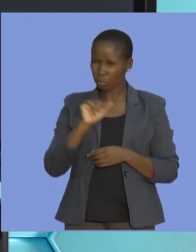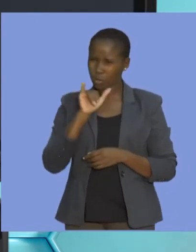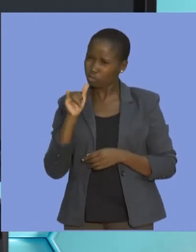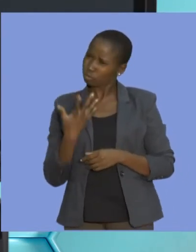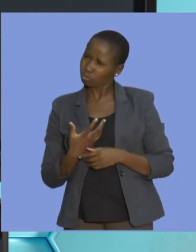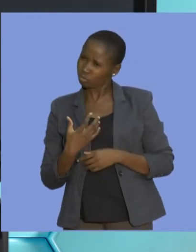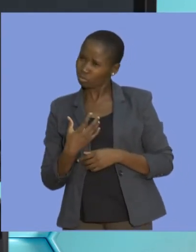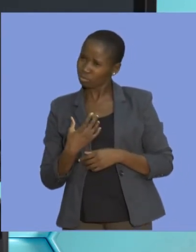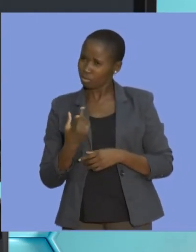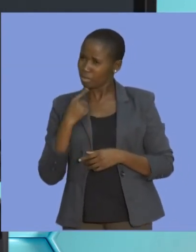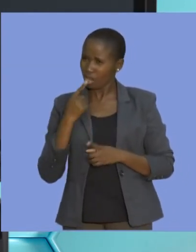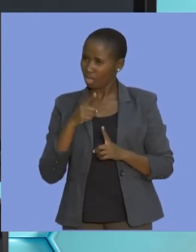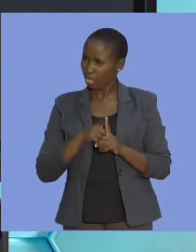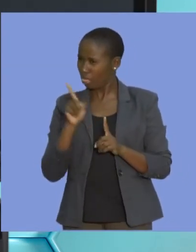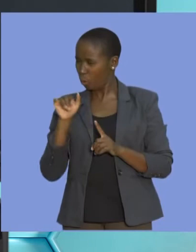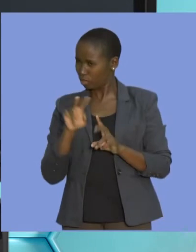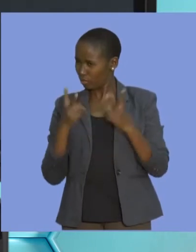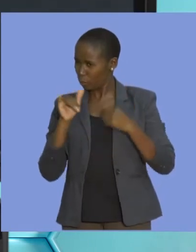Can you tell that which is an outlier?